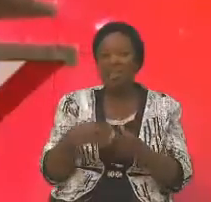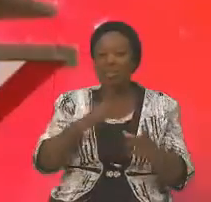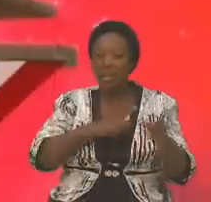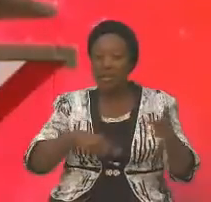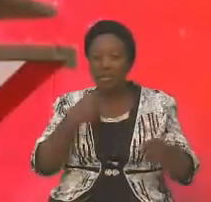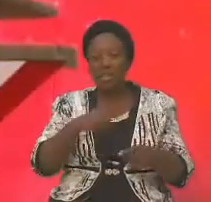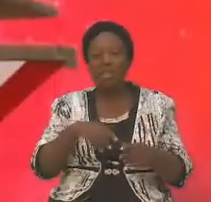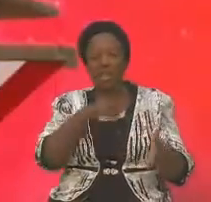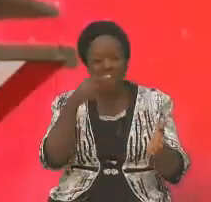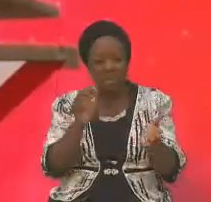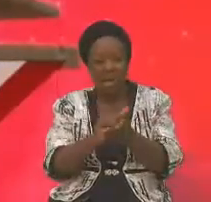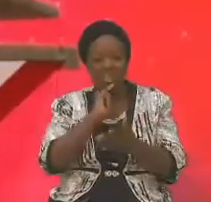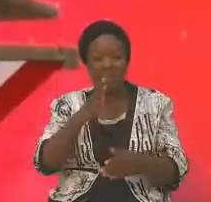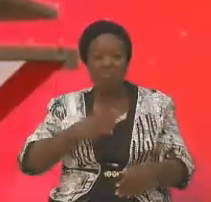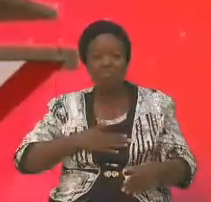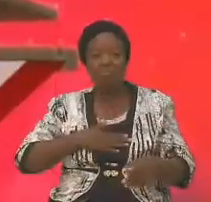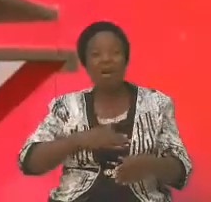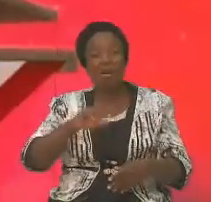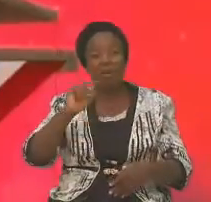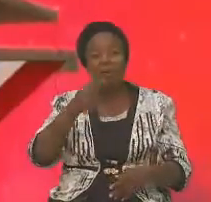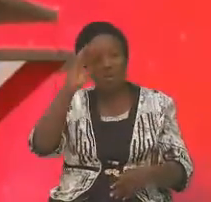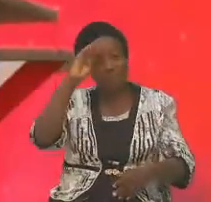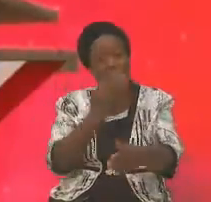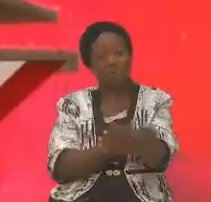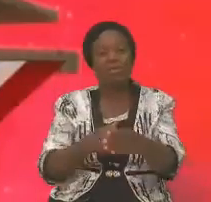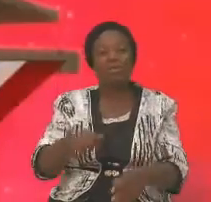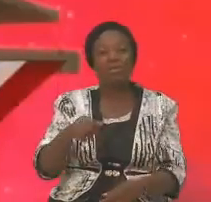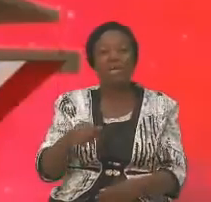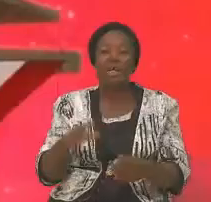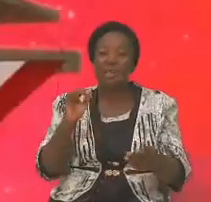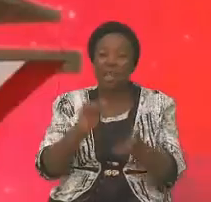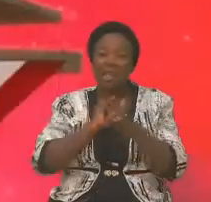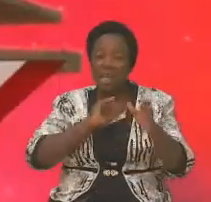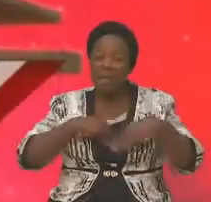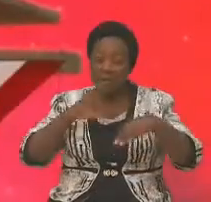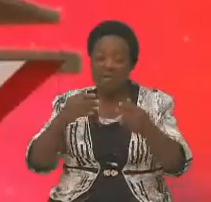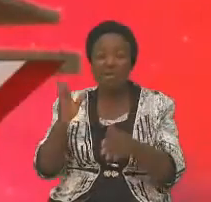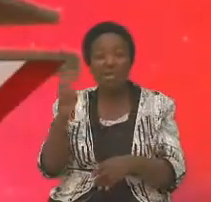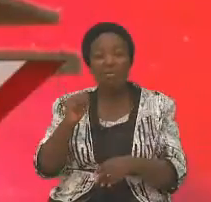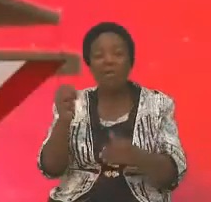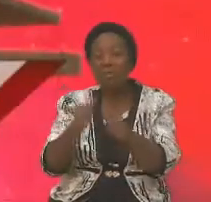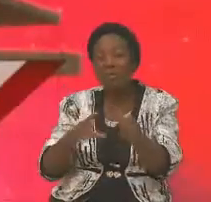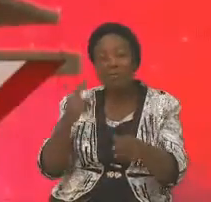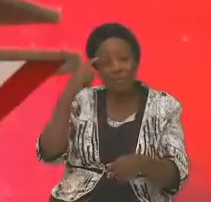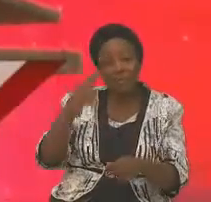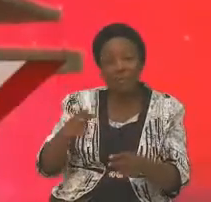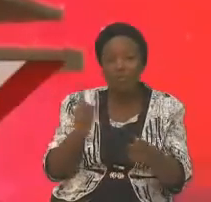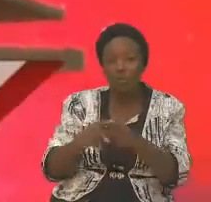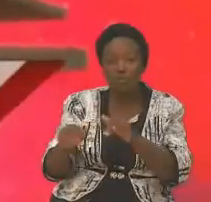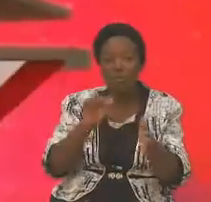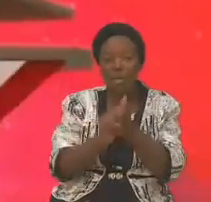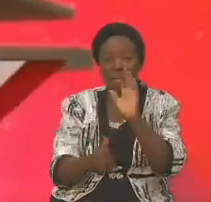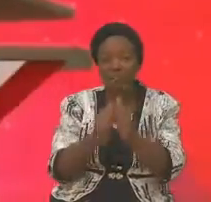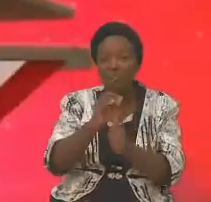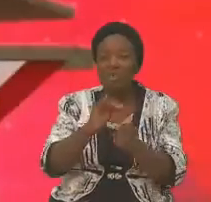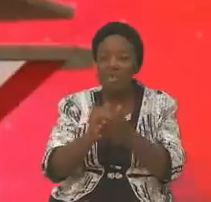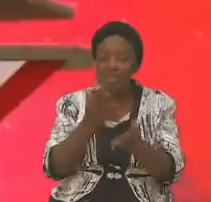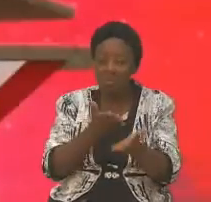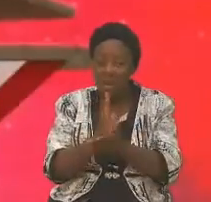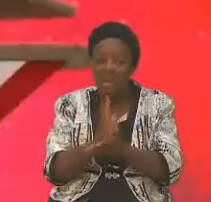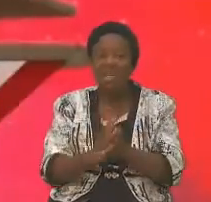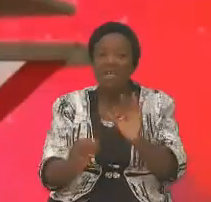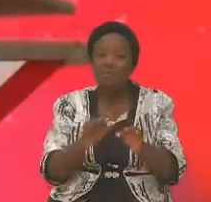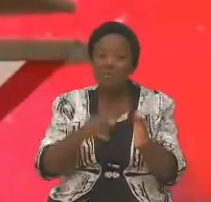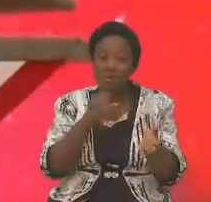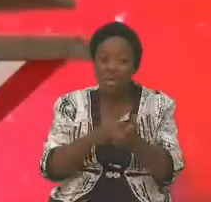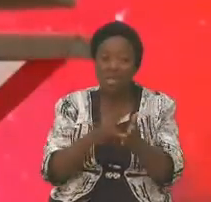has pointed to Jesus. He said, that's my only begotten Son. I've given him to you to be everything for you. To do